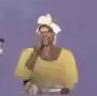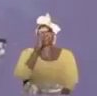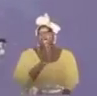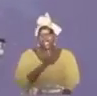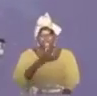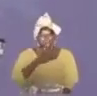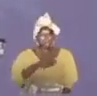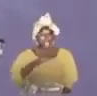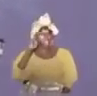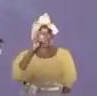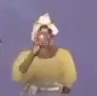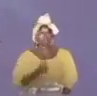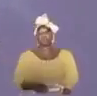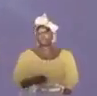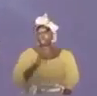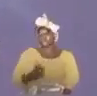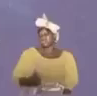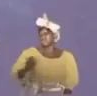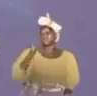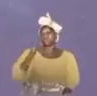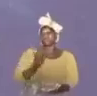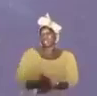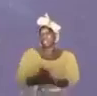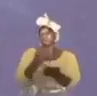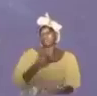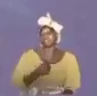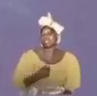lift me, but he's not attending to me. No.